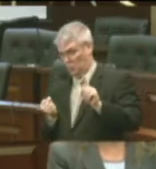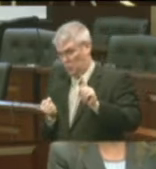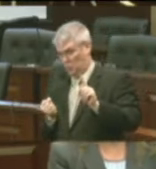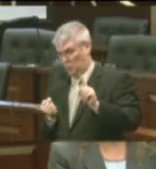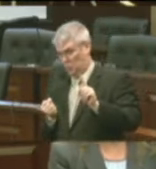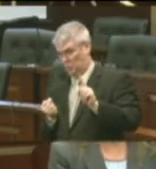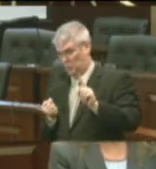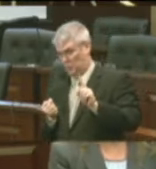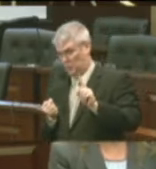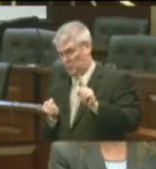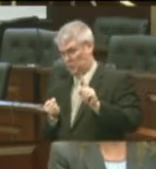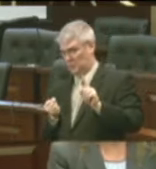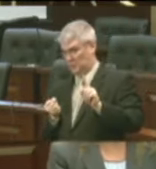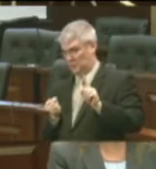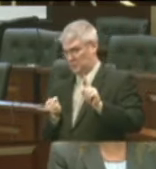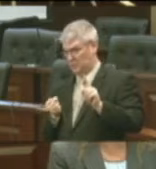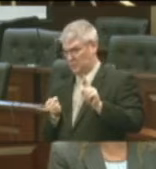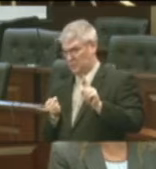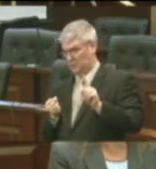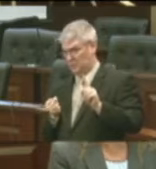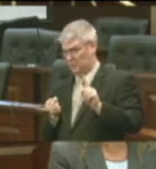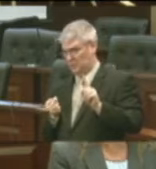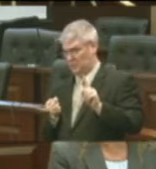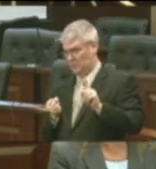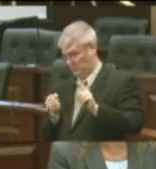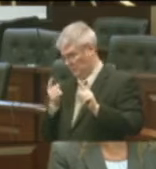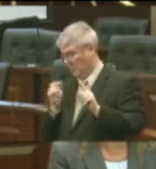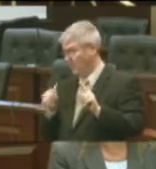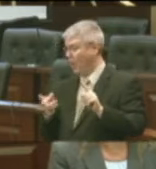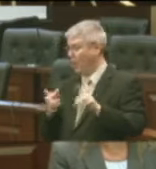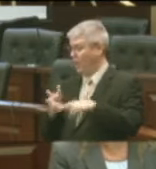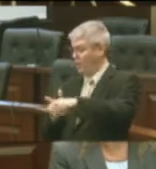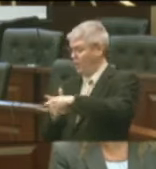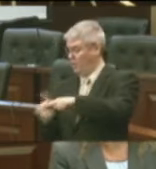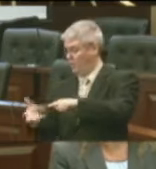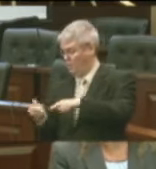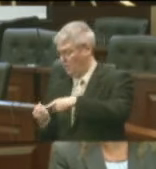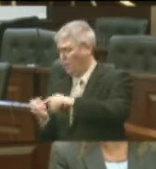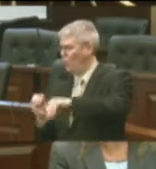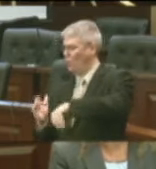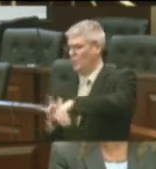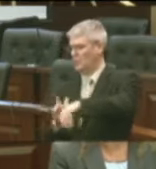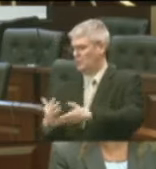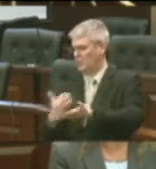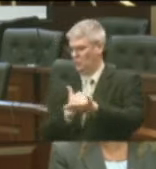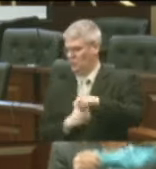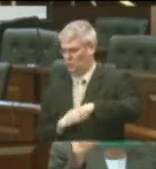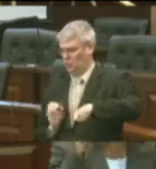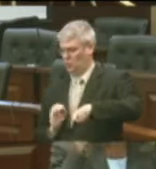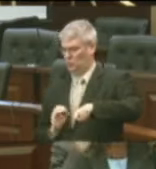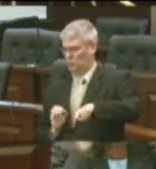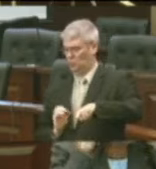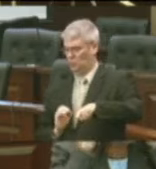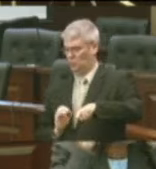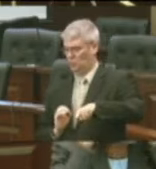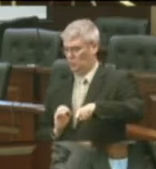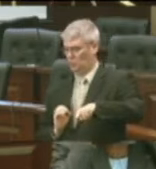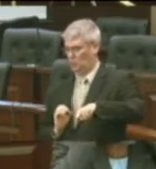that's a separate thing. So the restoration of the money of the dollars today are specific to those line